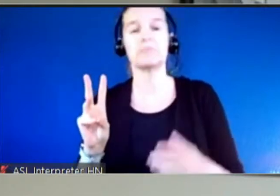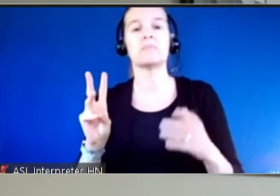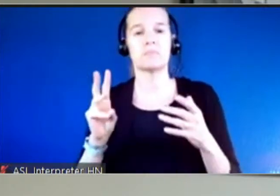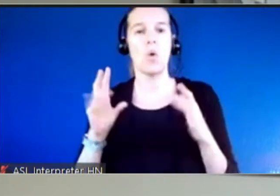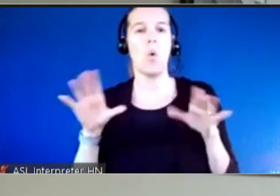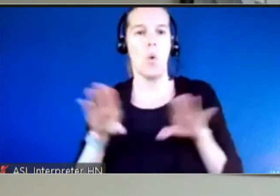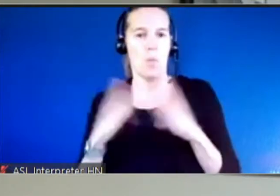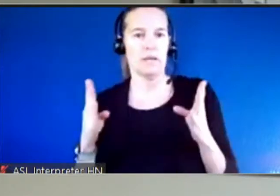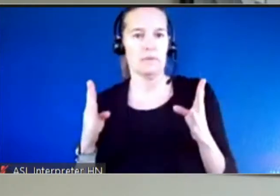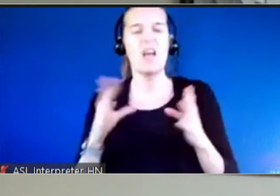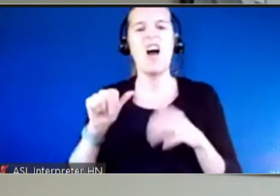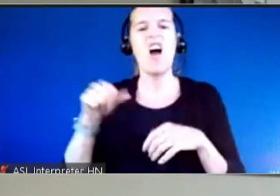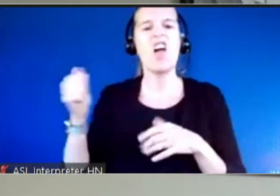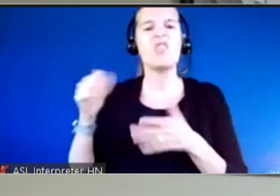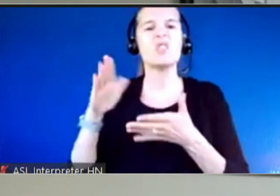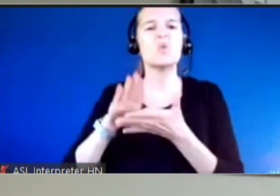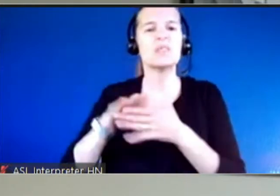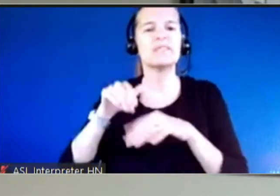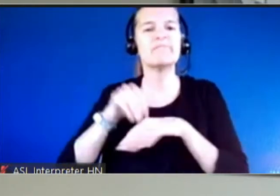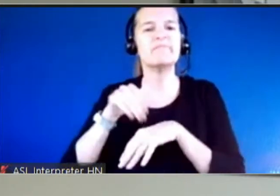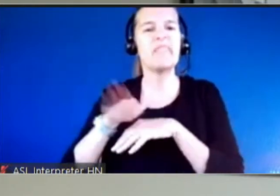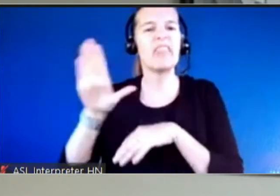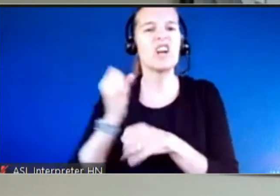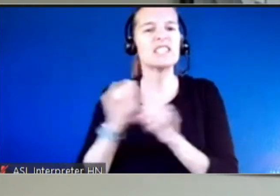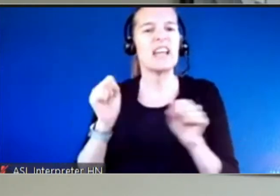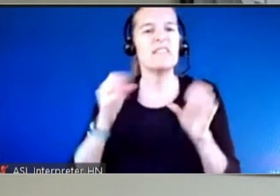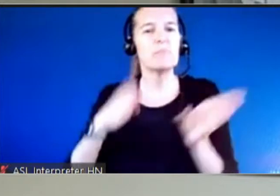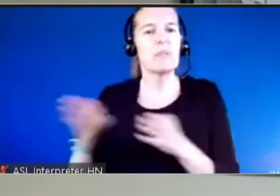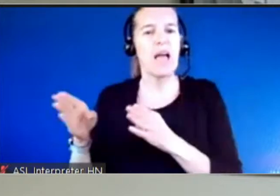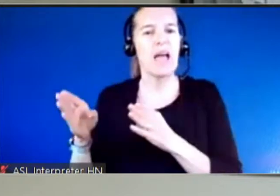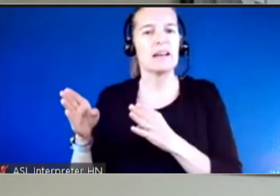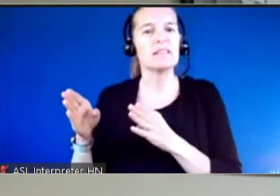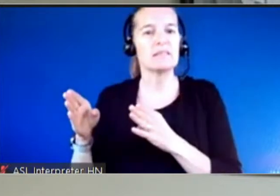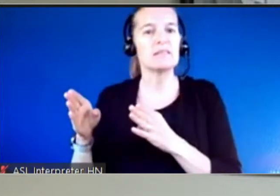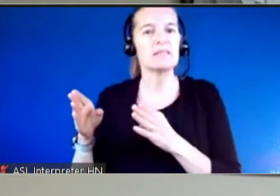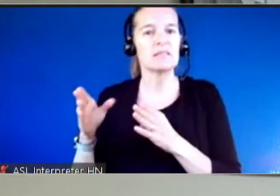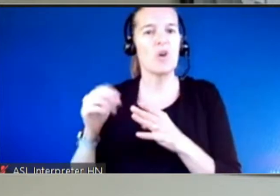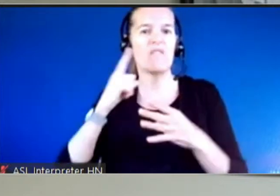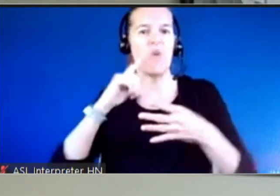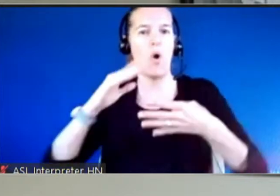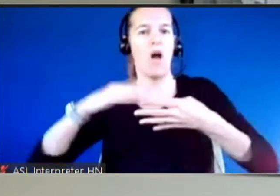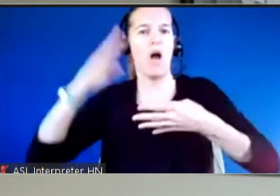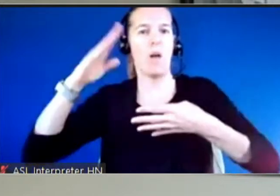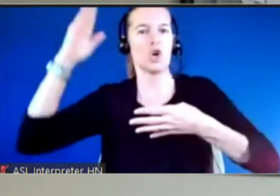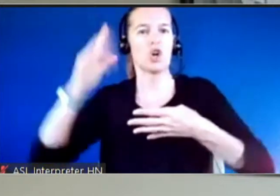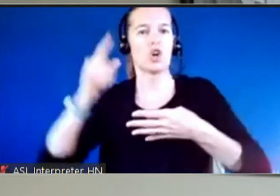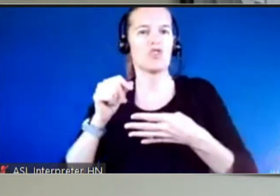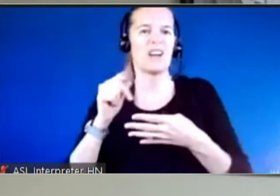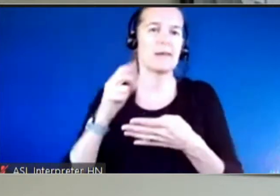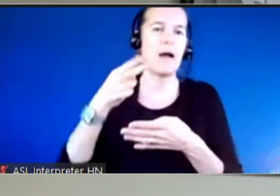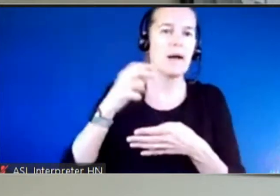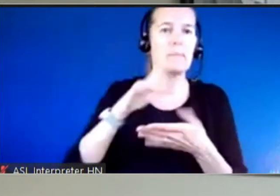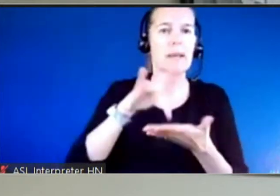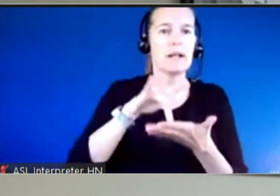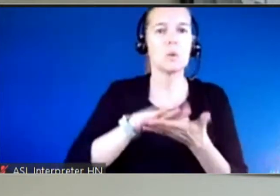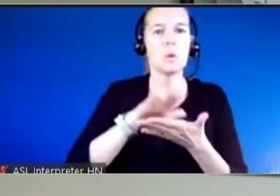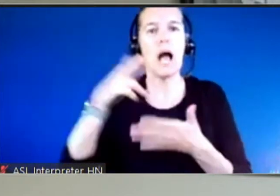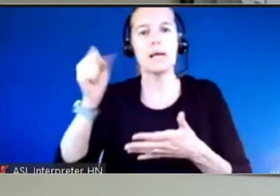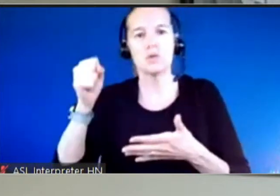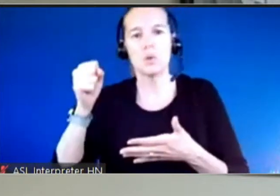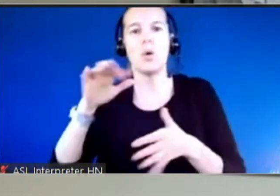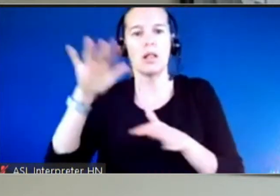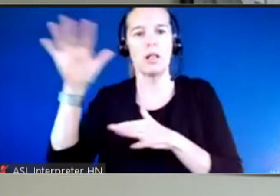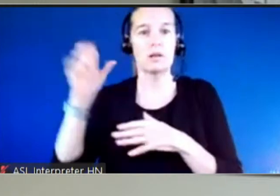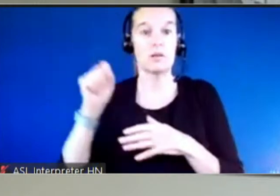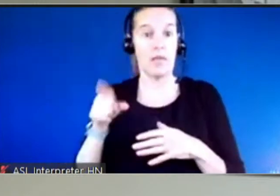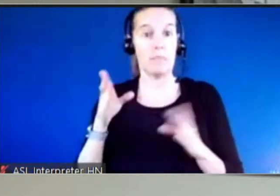safety plans, and others of the later grades are sending in safety plans, so they're prepared to open when we get into the red tier,